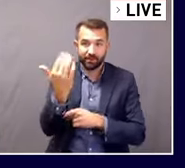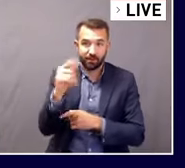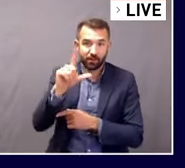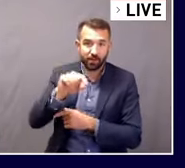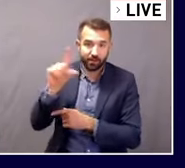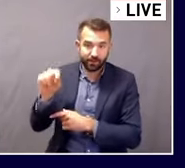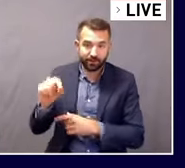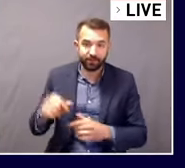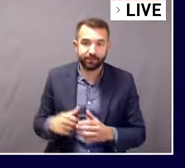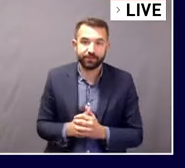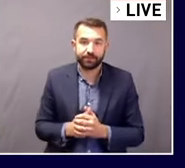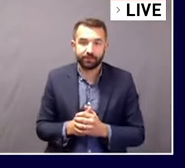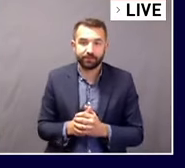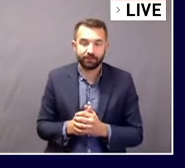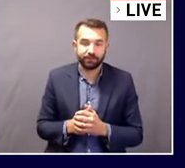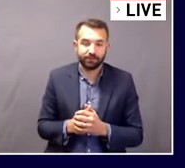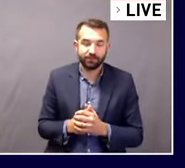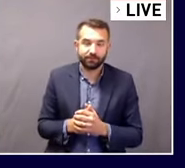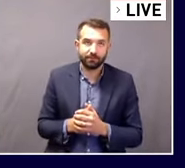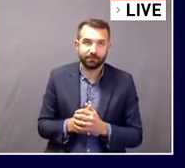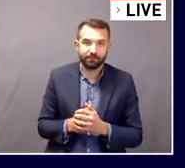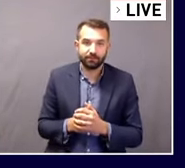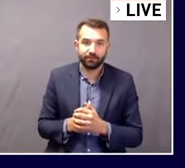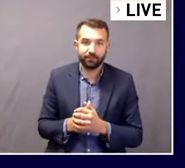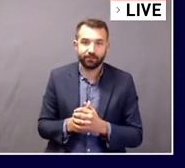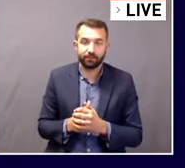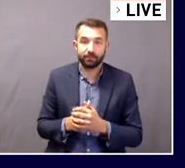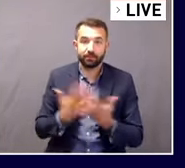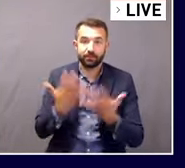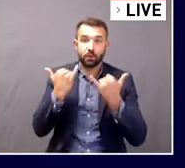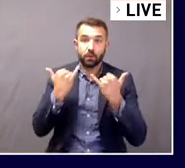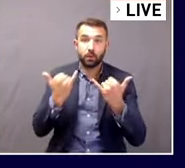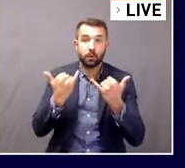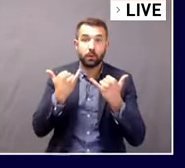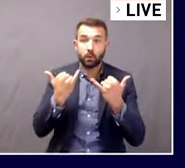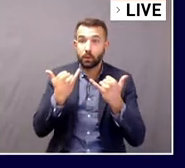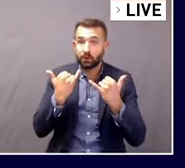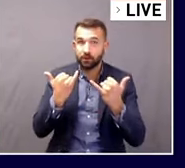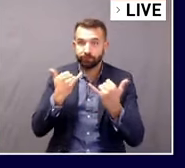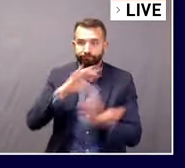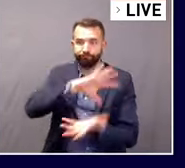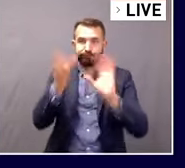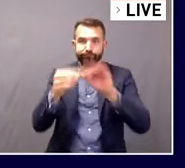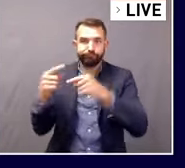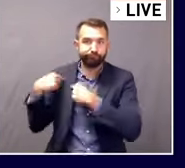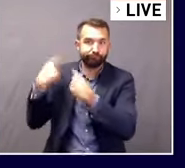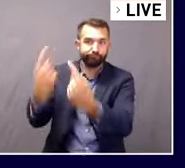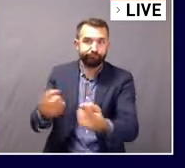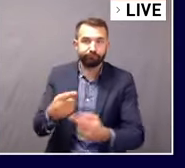2020. Right now in the state of Maine, there are a total of